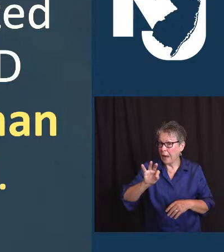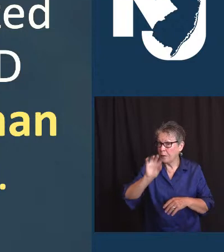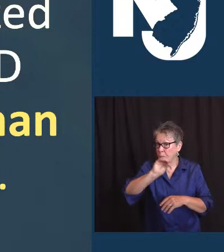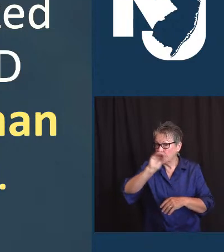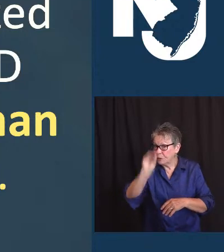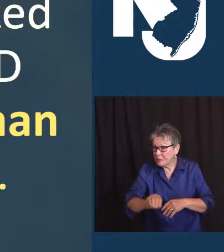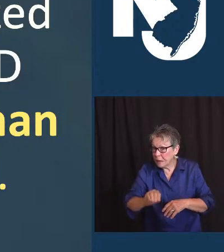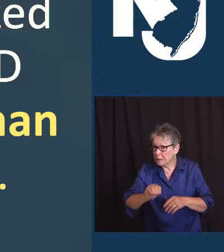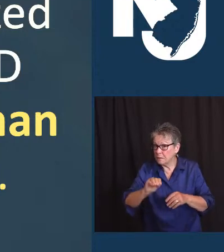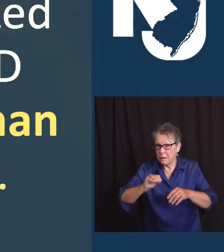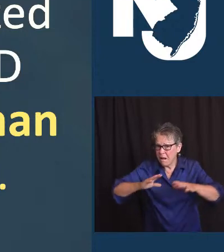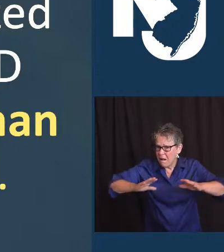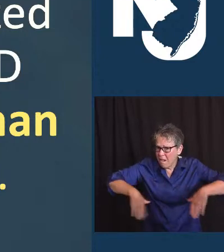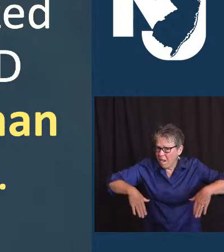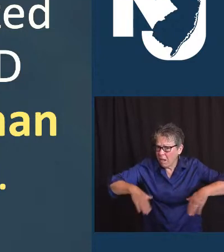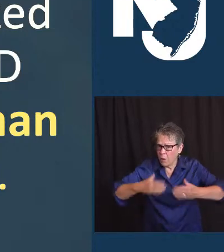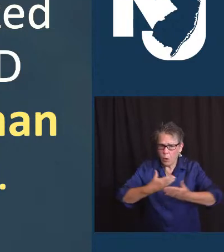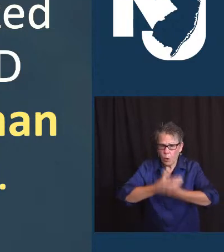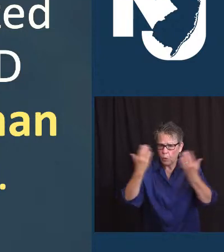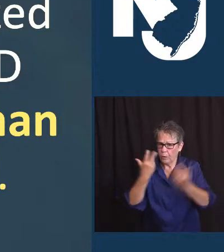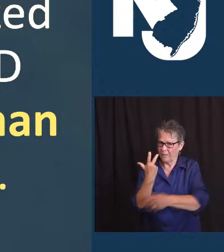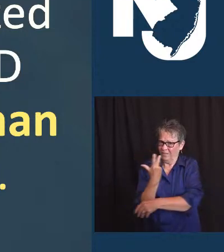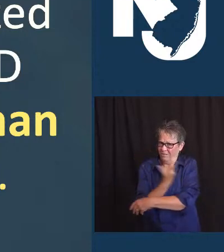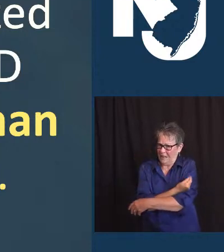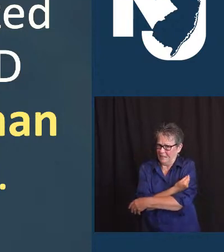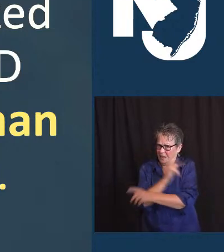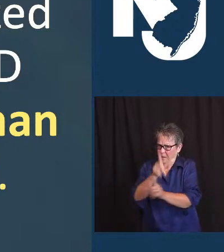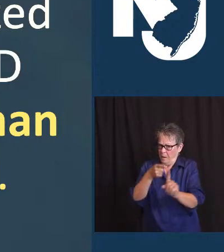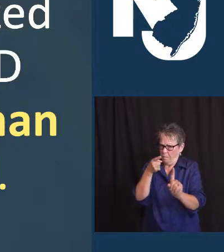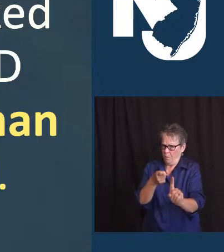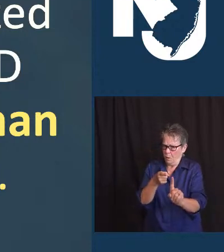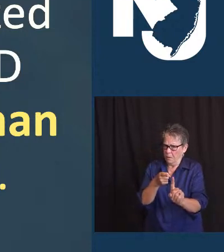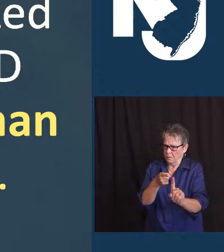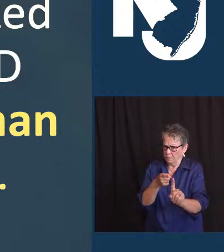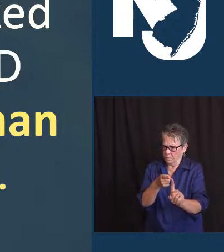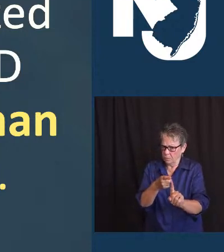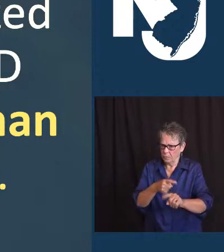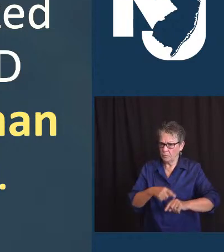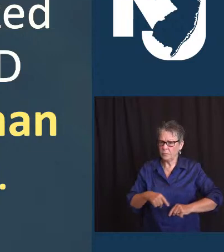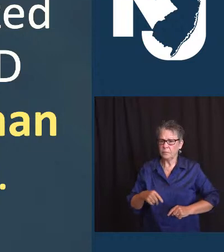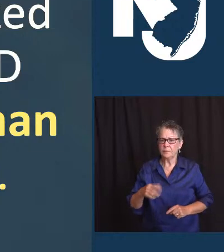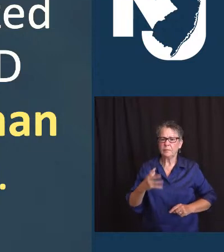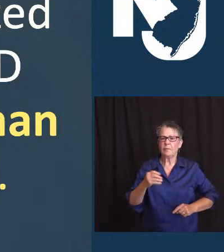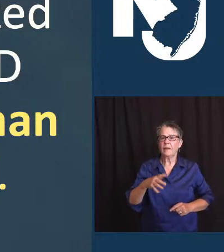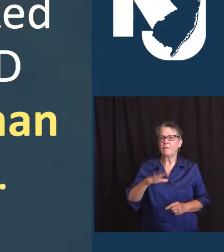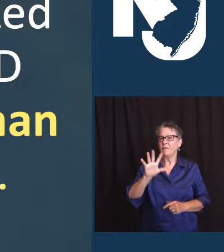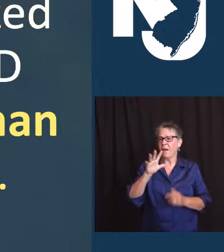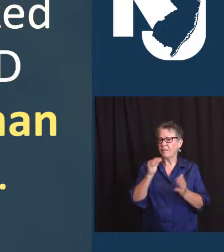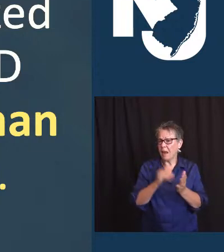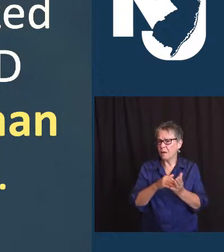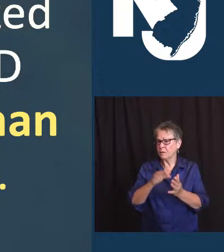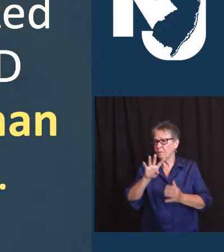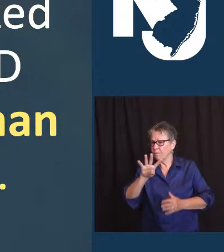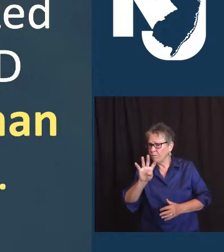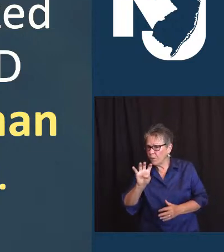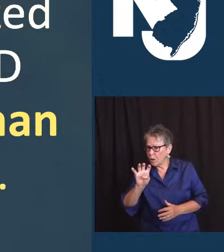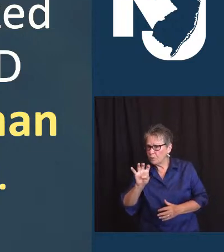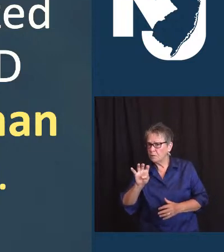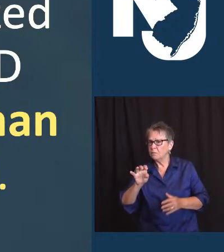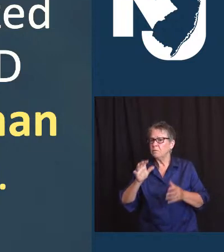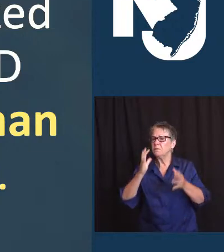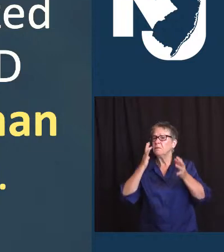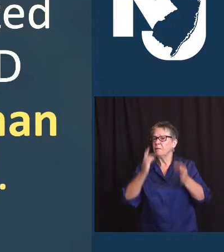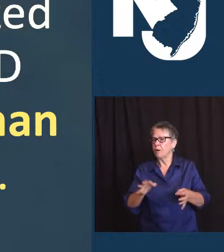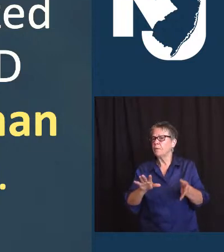nearly 5,400 deaths from confirmed COVID complications, or confirmed complications from